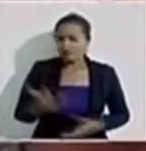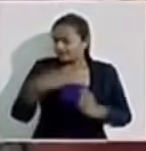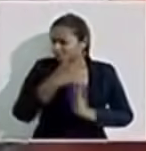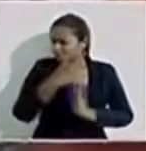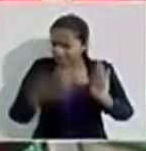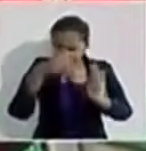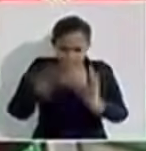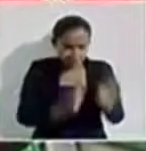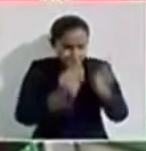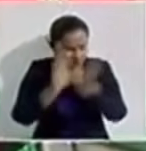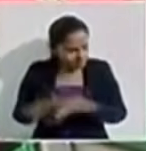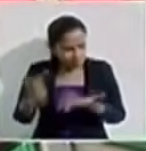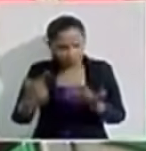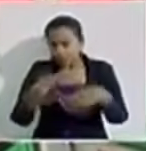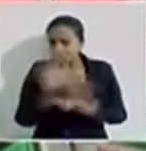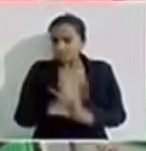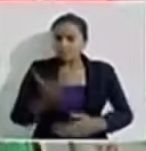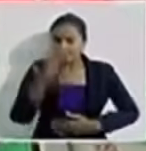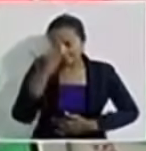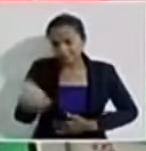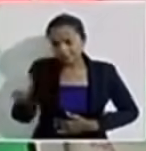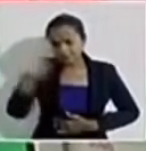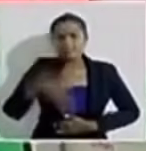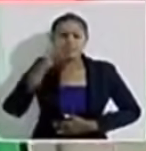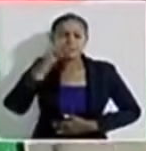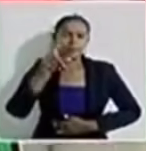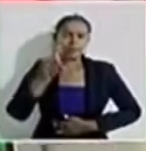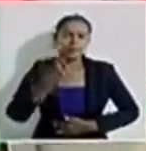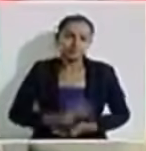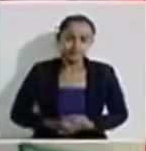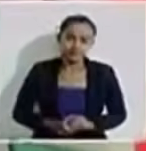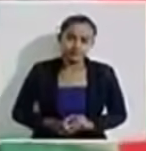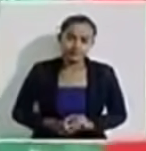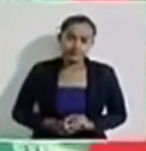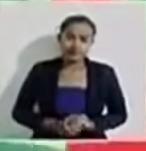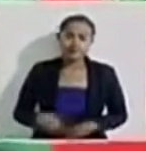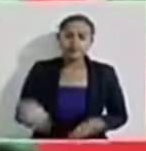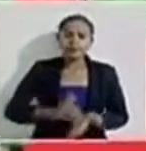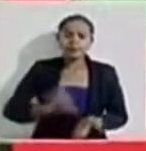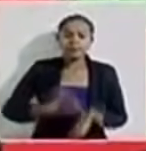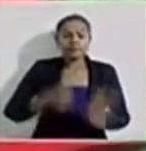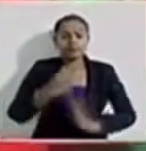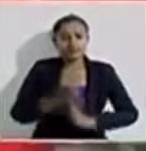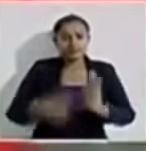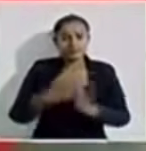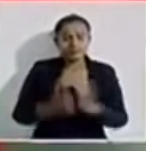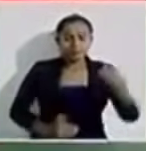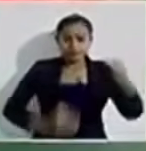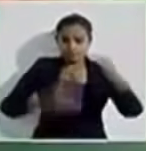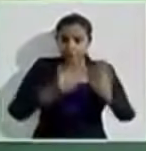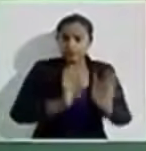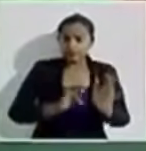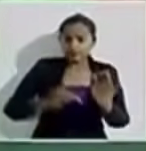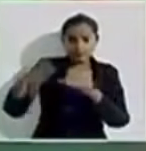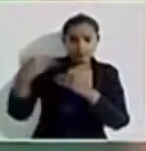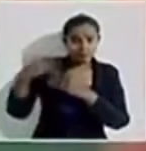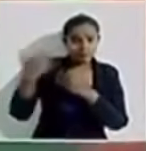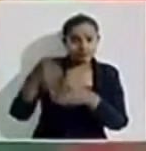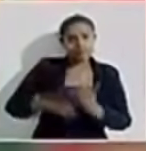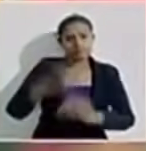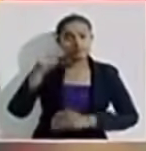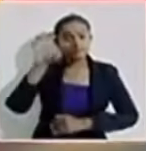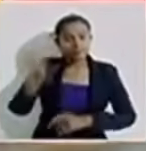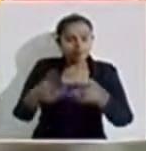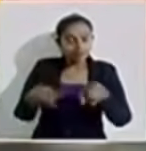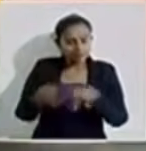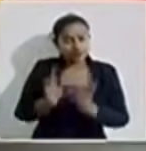see. EU has consistently been Sri Lanka's top export destination for decades. In 2020, exports to the